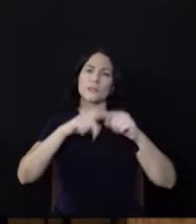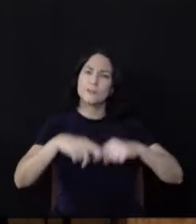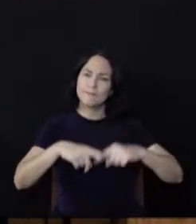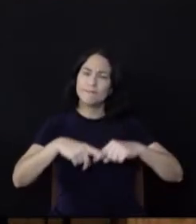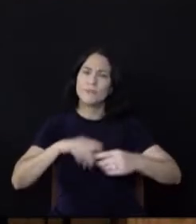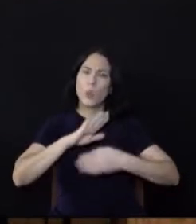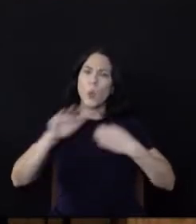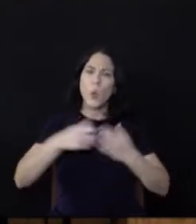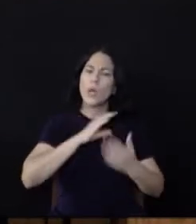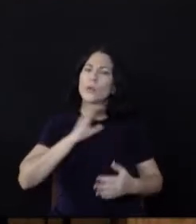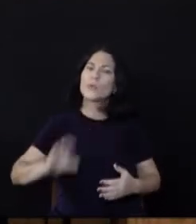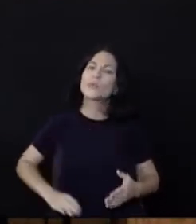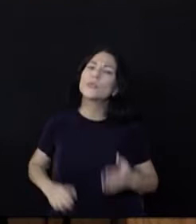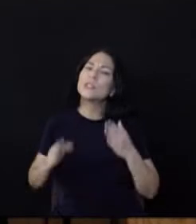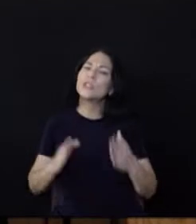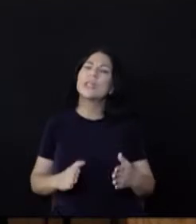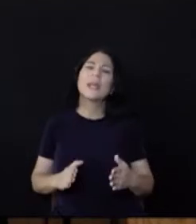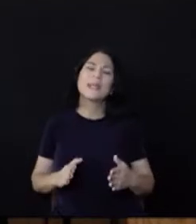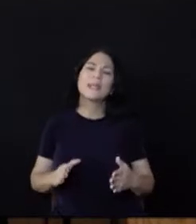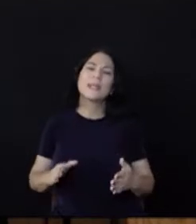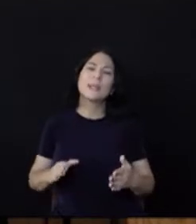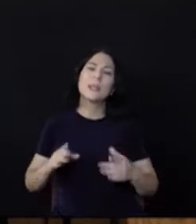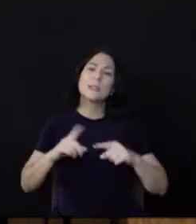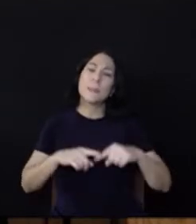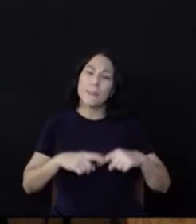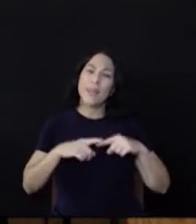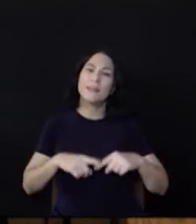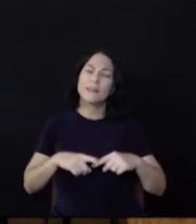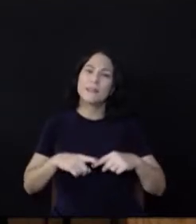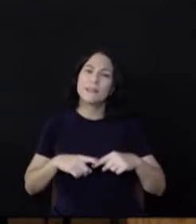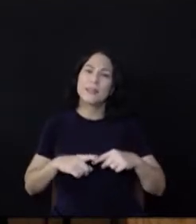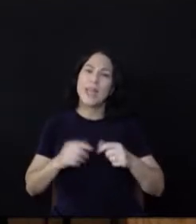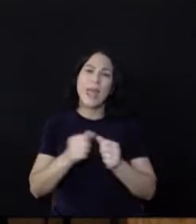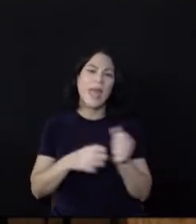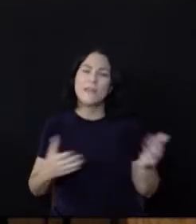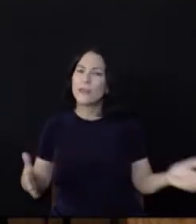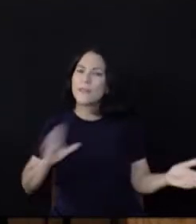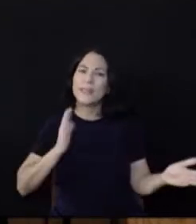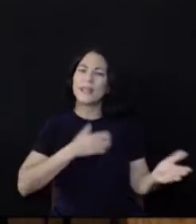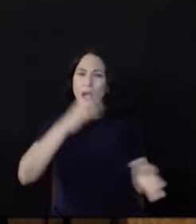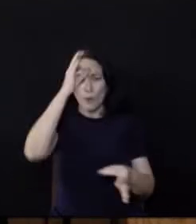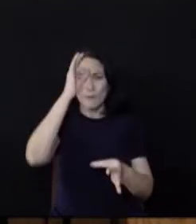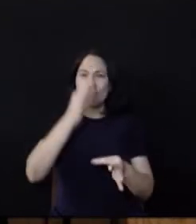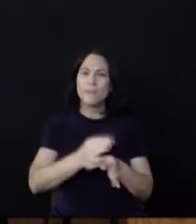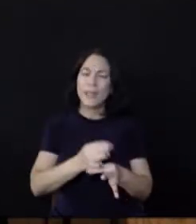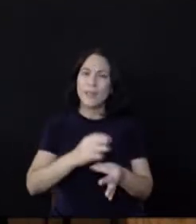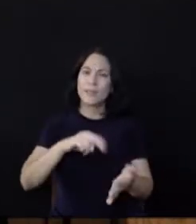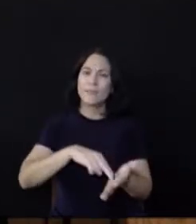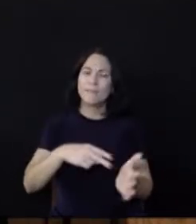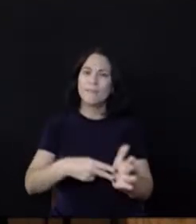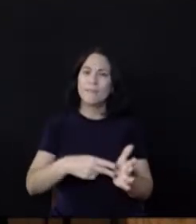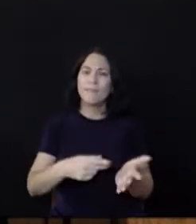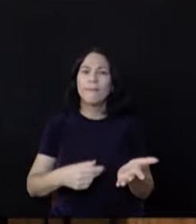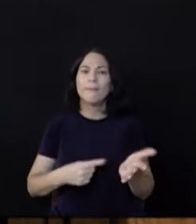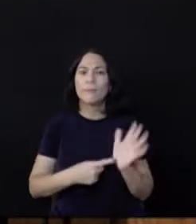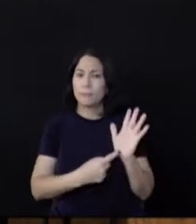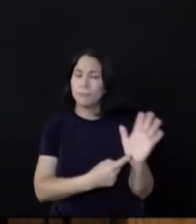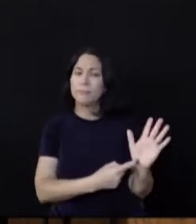of Christianity rises or falls. It is everything upon which our faith stands.